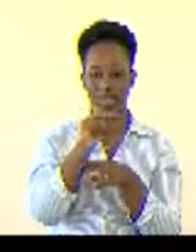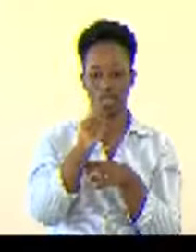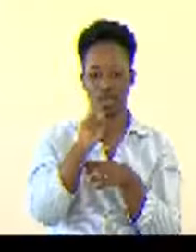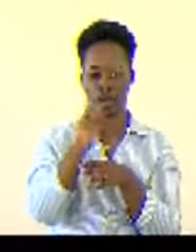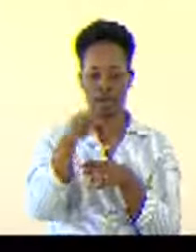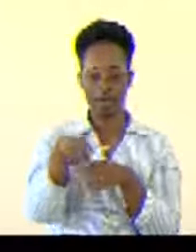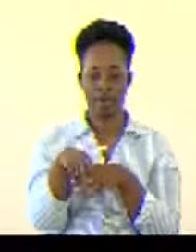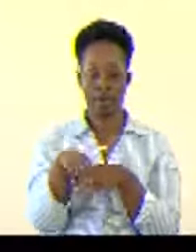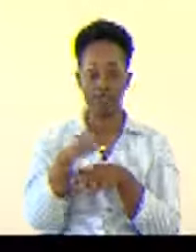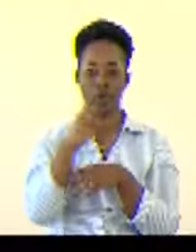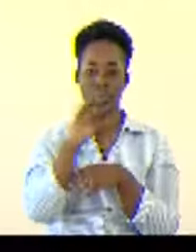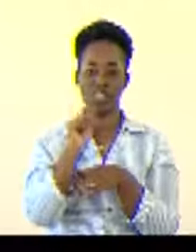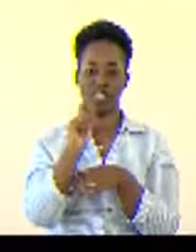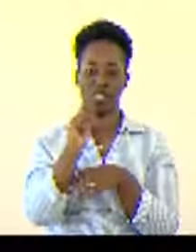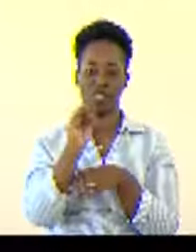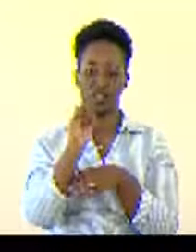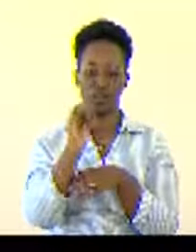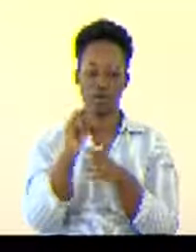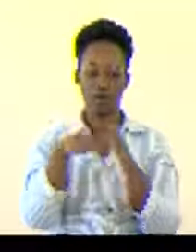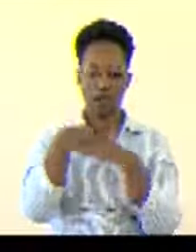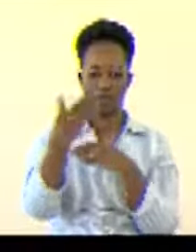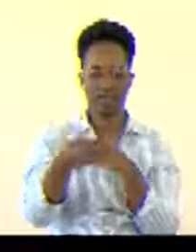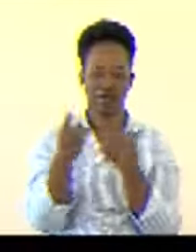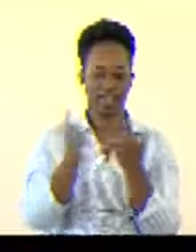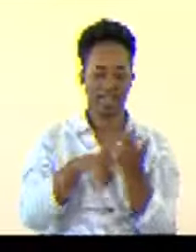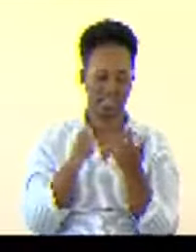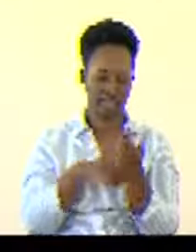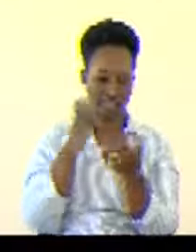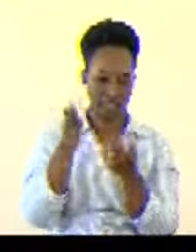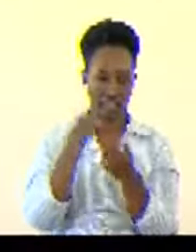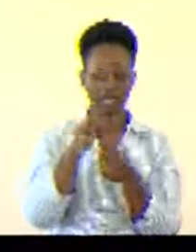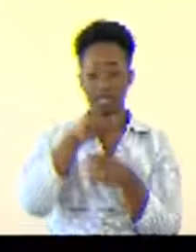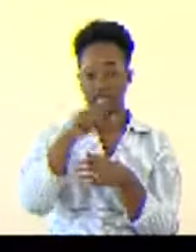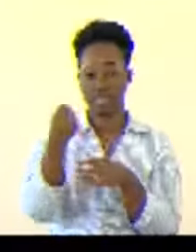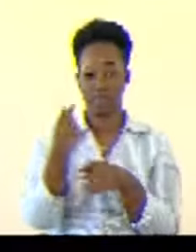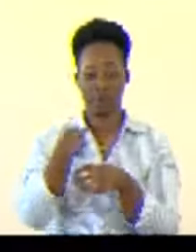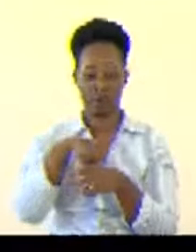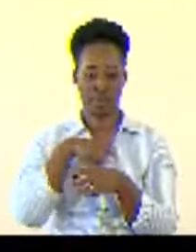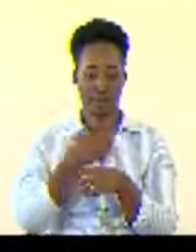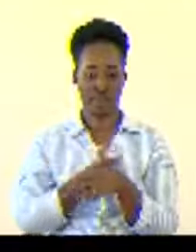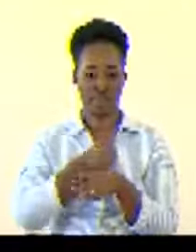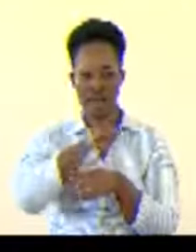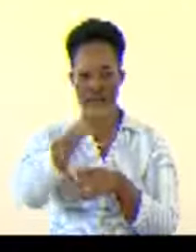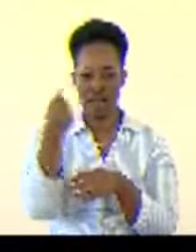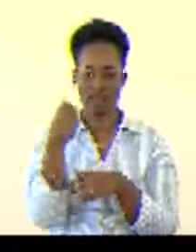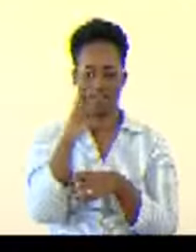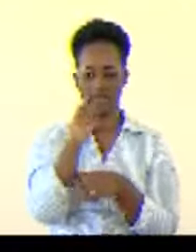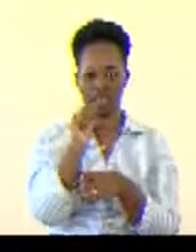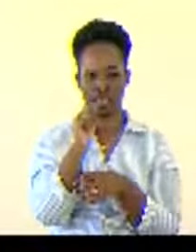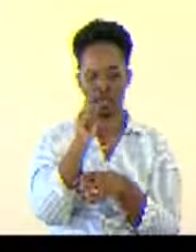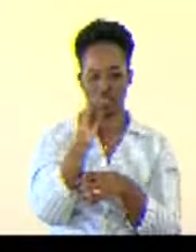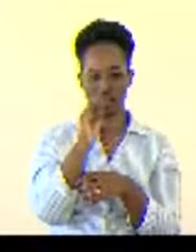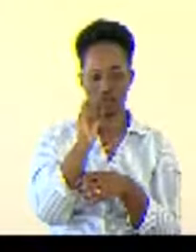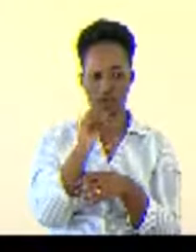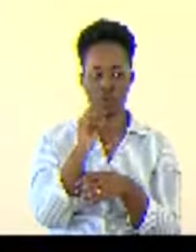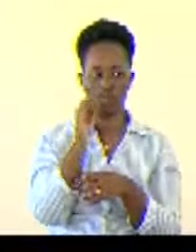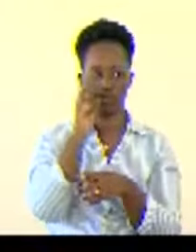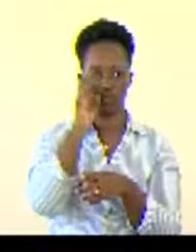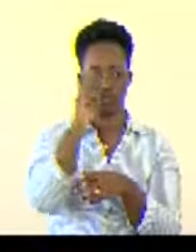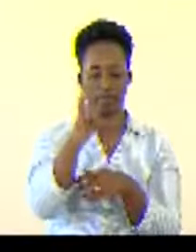after calculating this. Then we have another ratio that we shall talk about under this, which will be